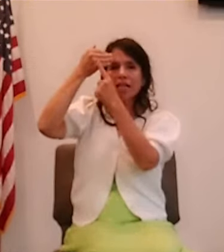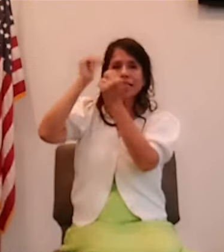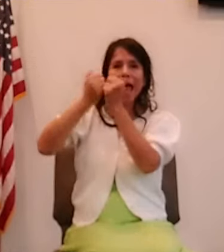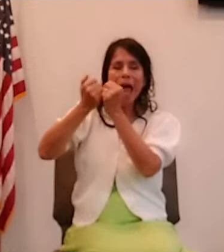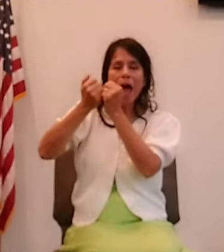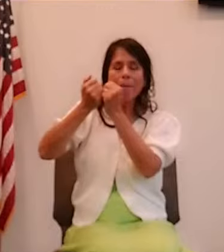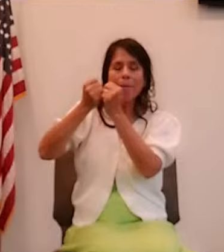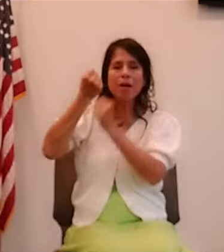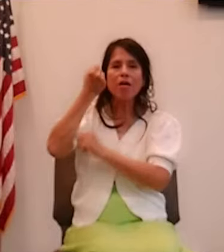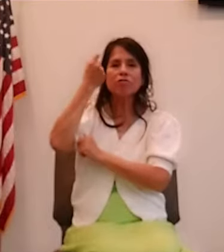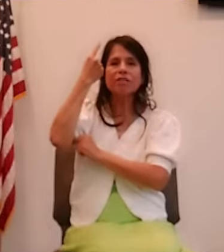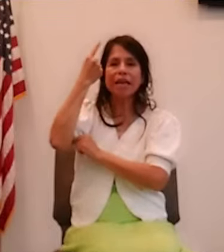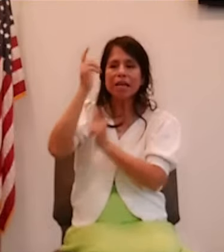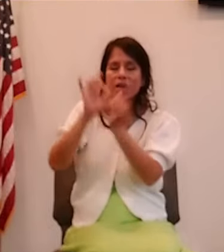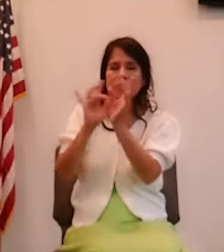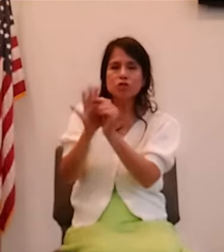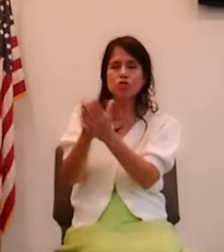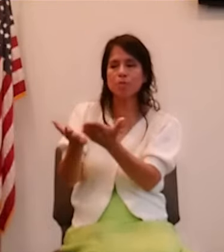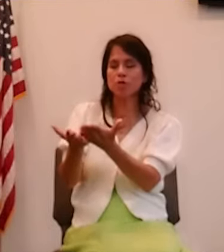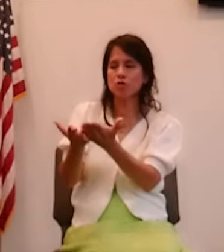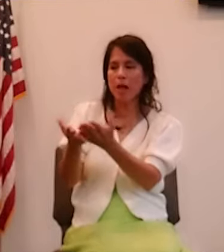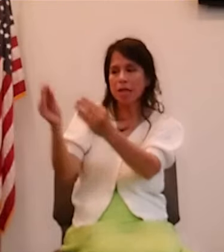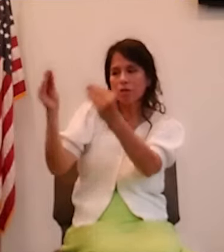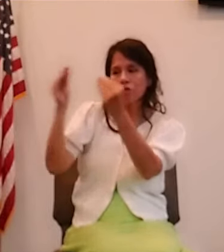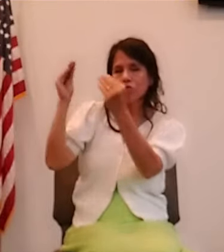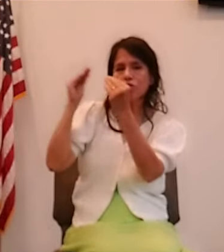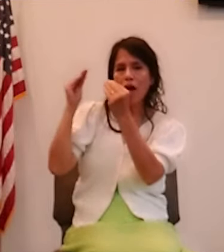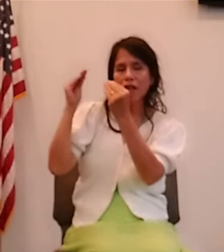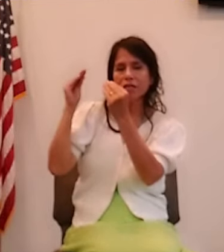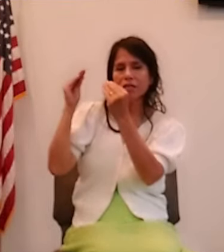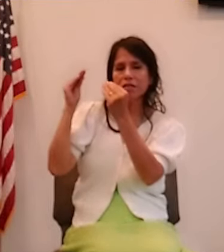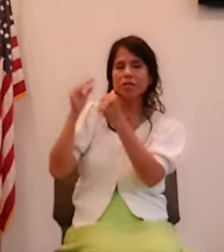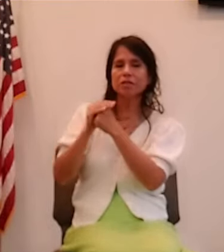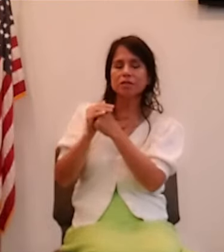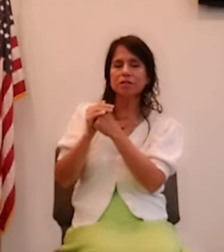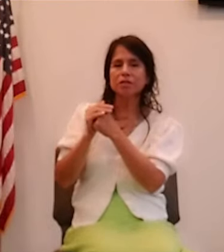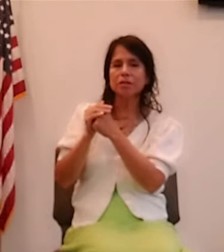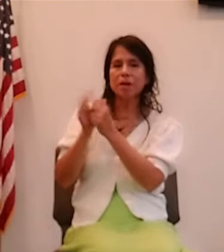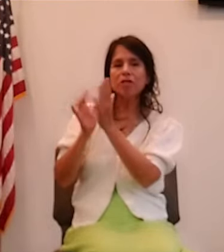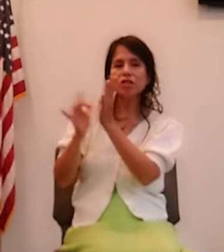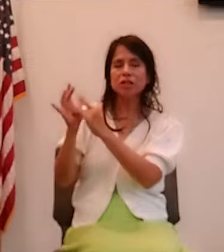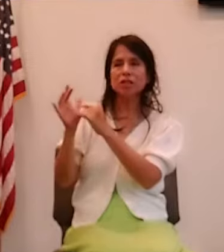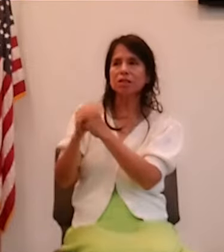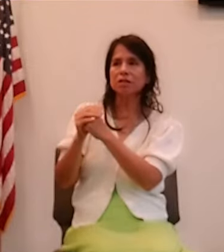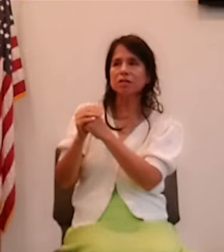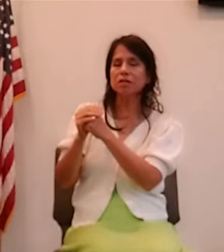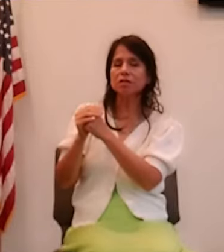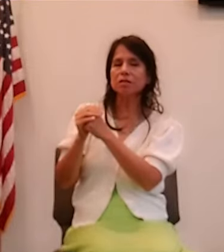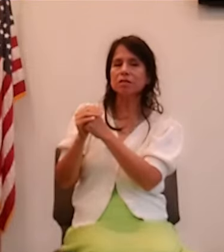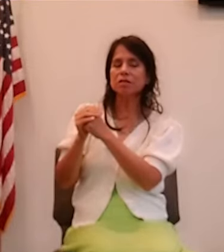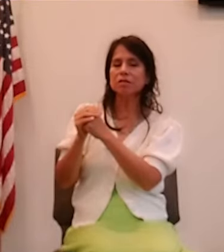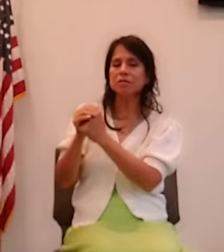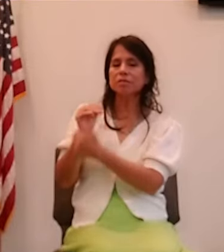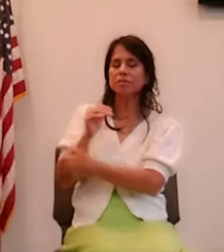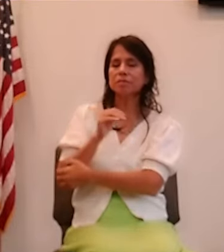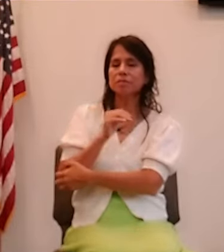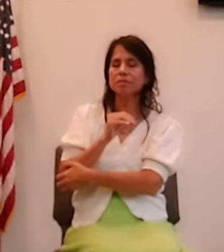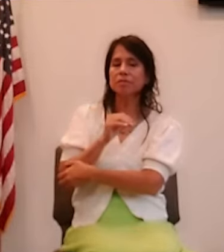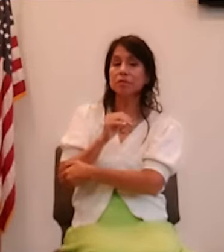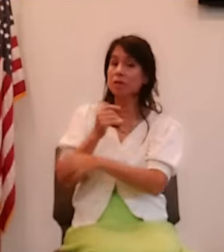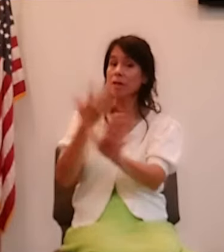is the revelation of the scriptures as taught, as teaching about Jesus Christ. So we do say the